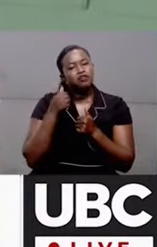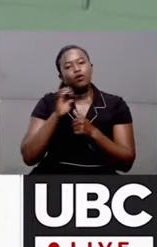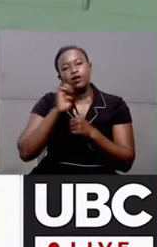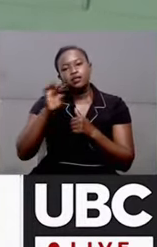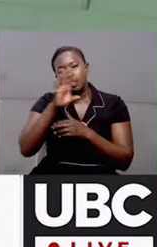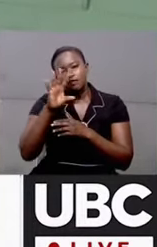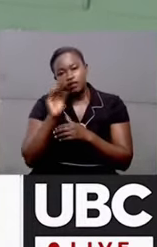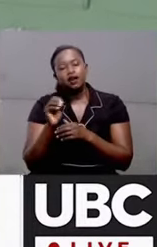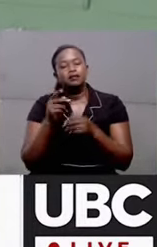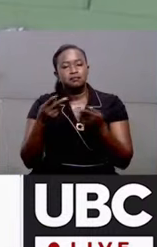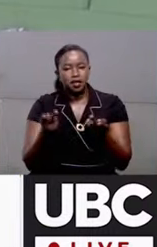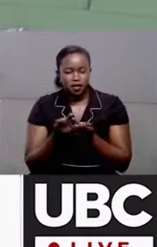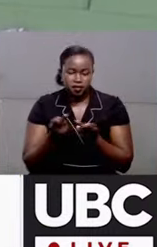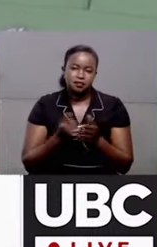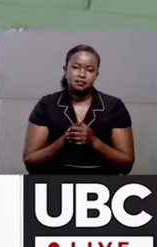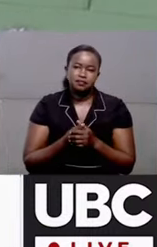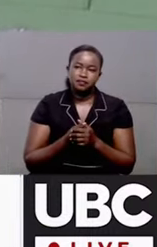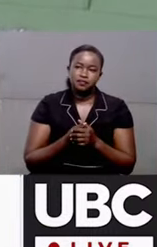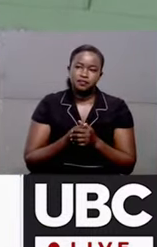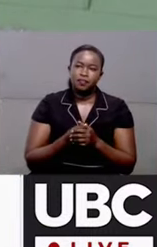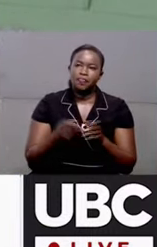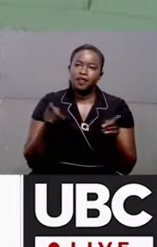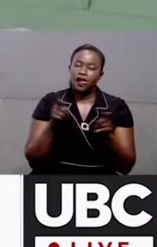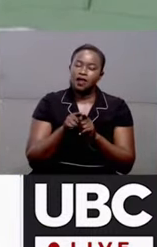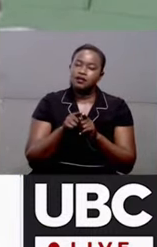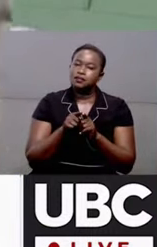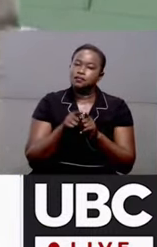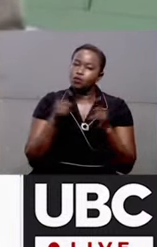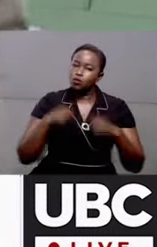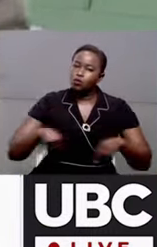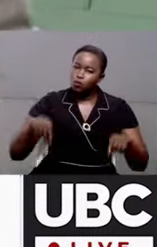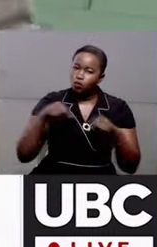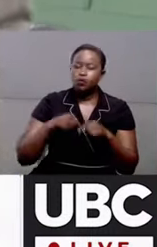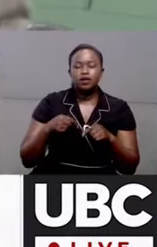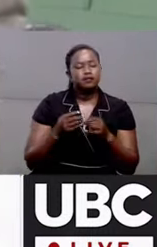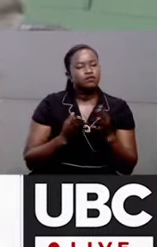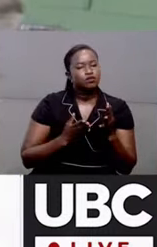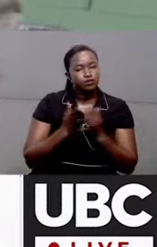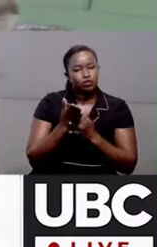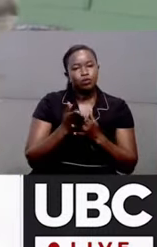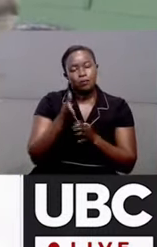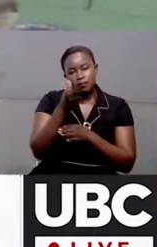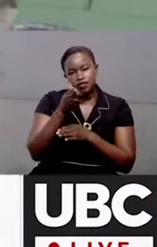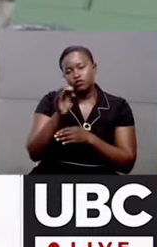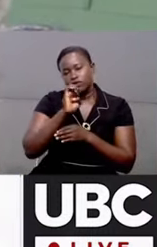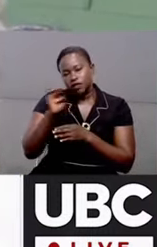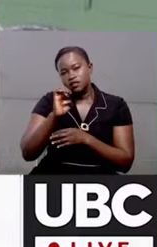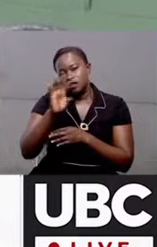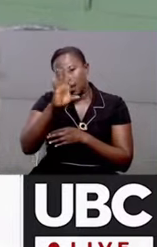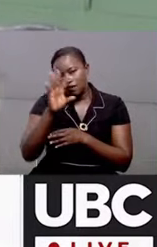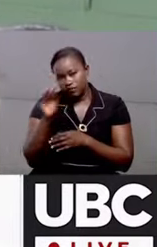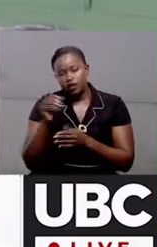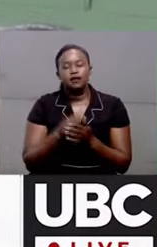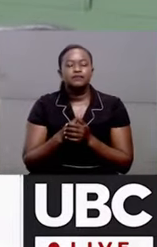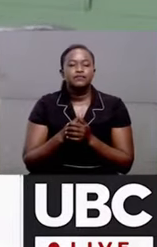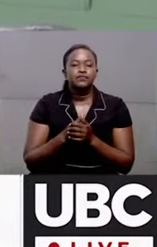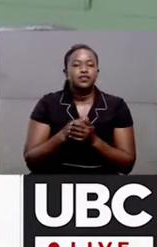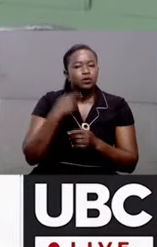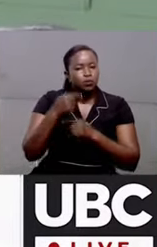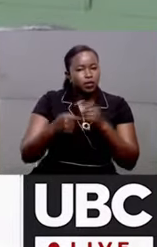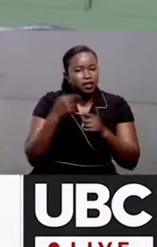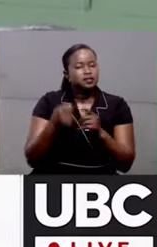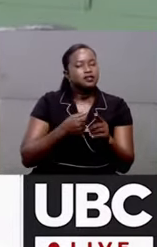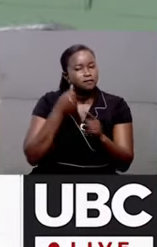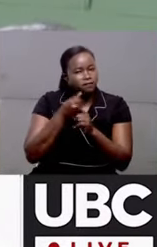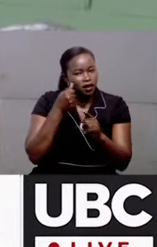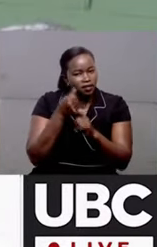facility. And we are still, through the Minister of East Africa, we are still fighting